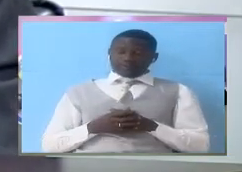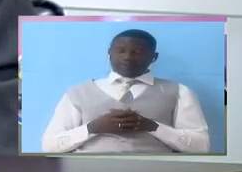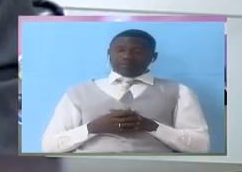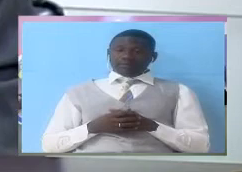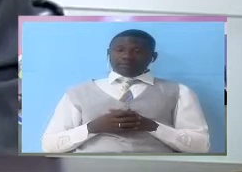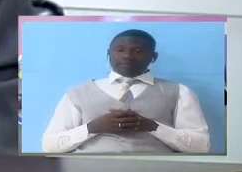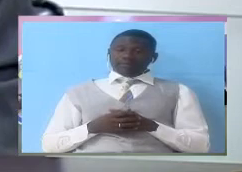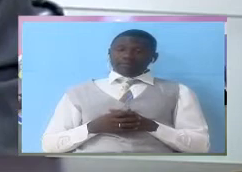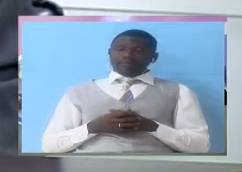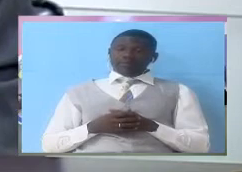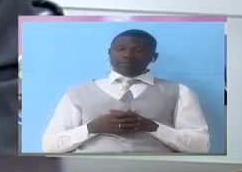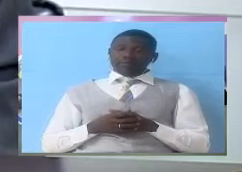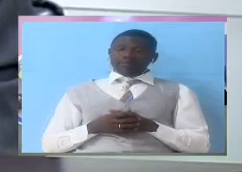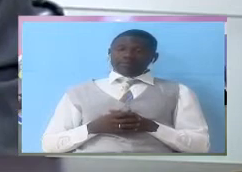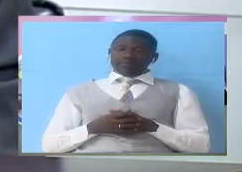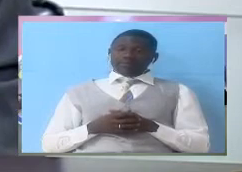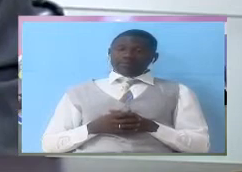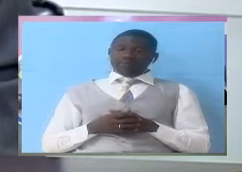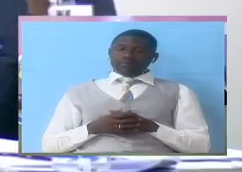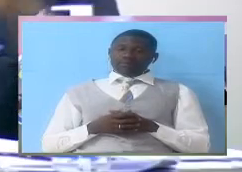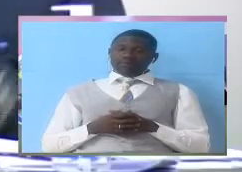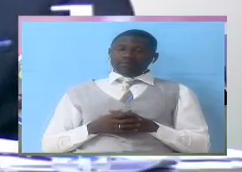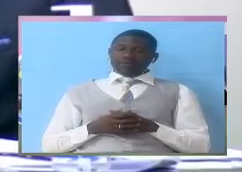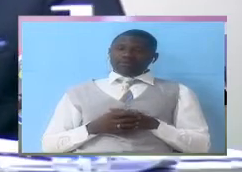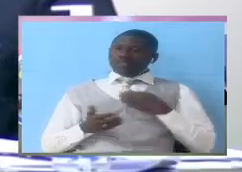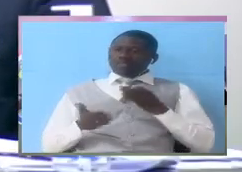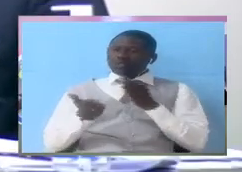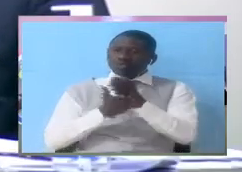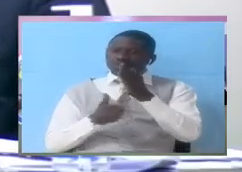dégg né moy dëgg. The truth according to who?